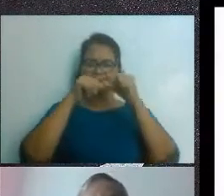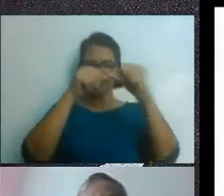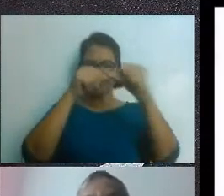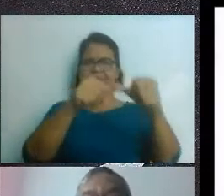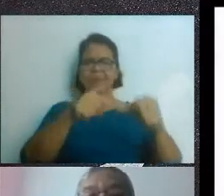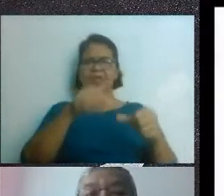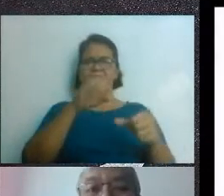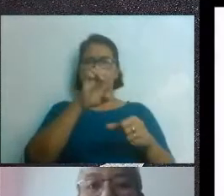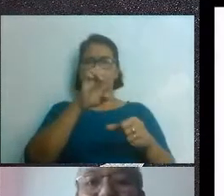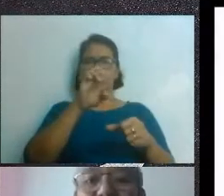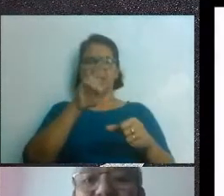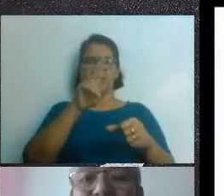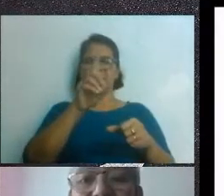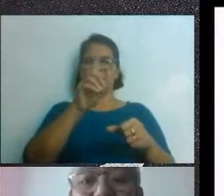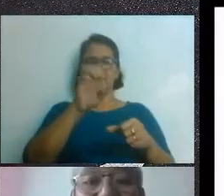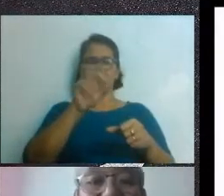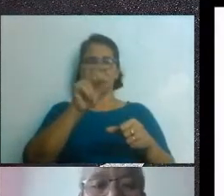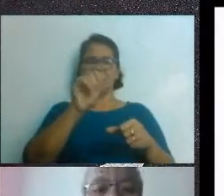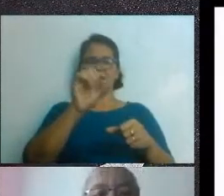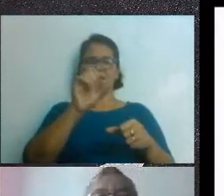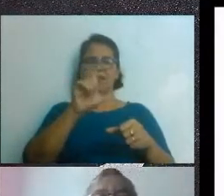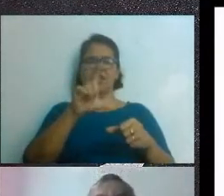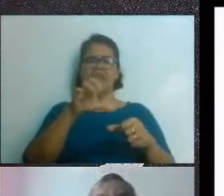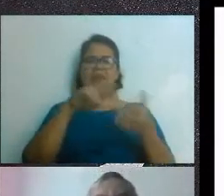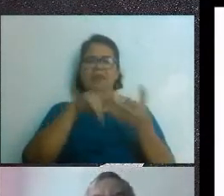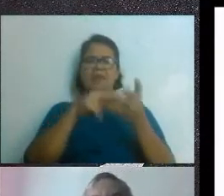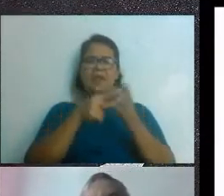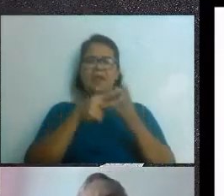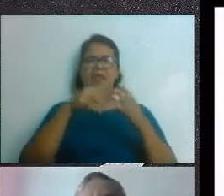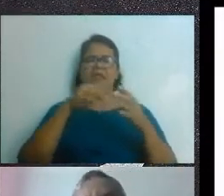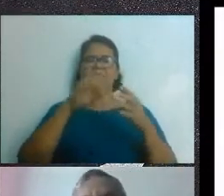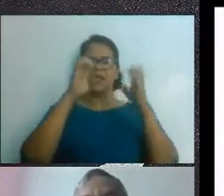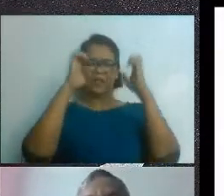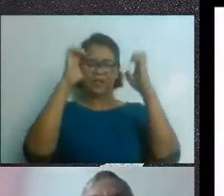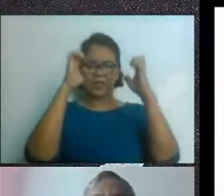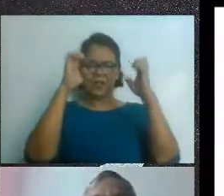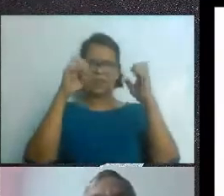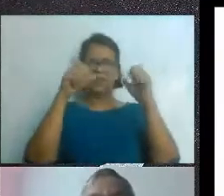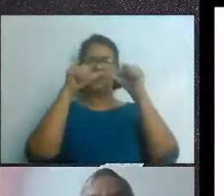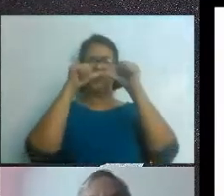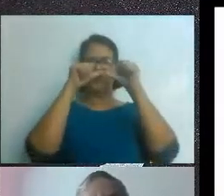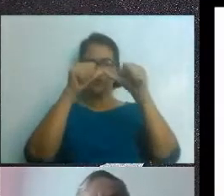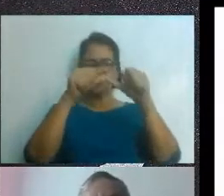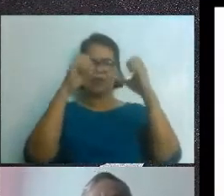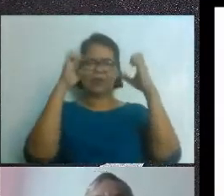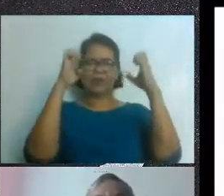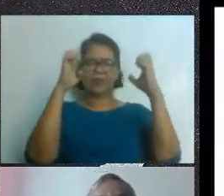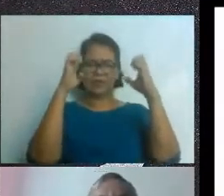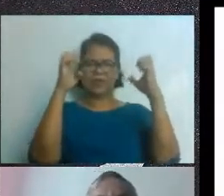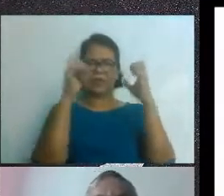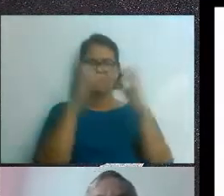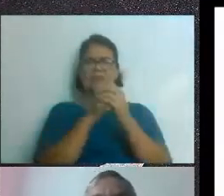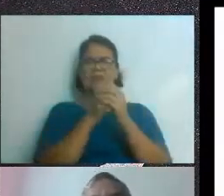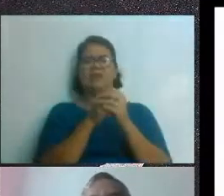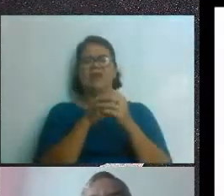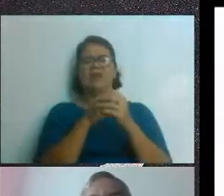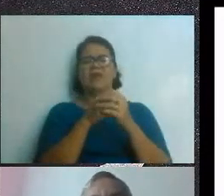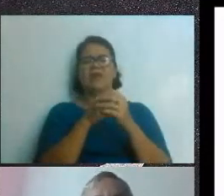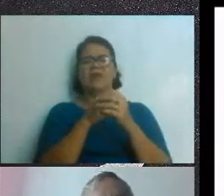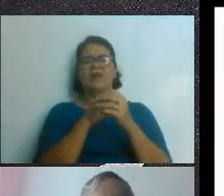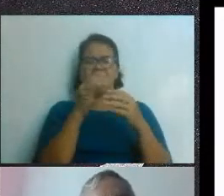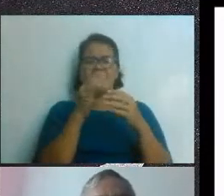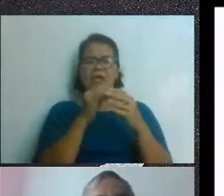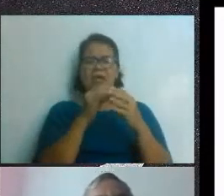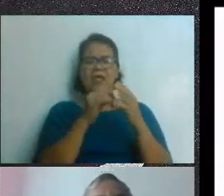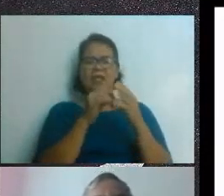K-12 curriculum review and updating. I is for improving the learning environment. T is for teachers